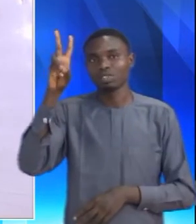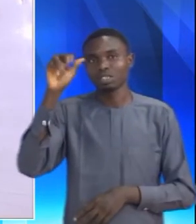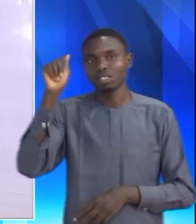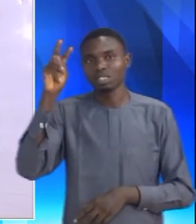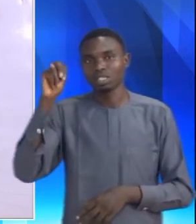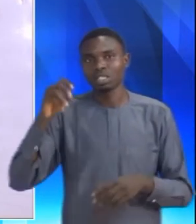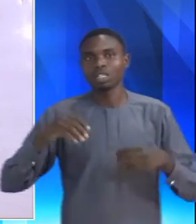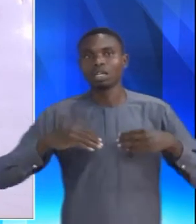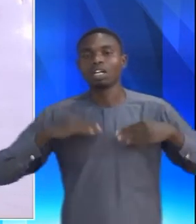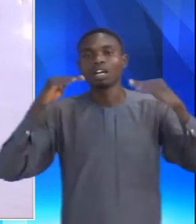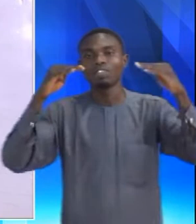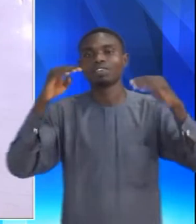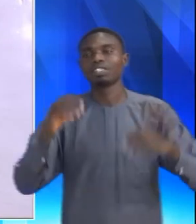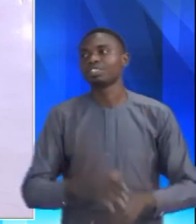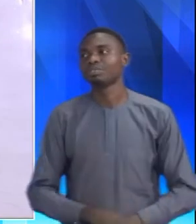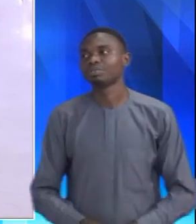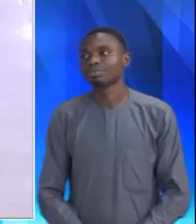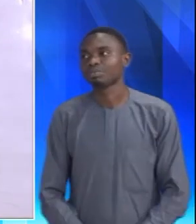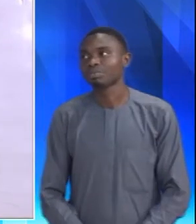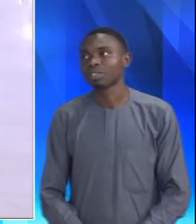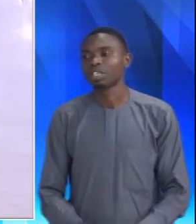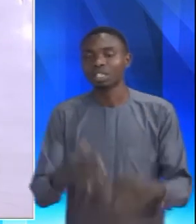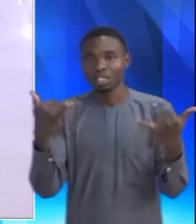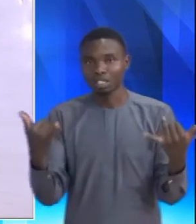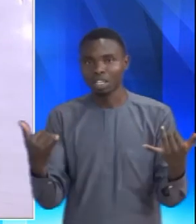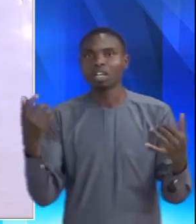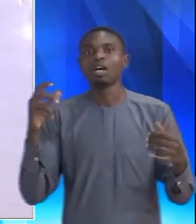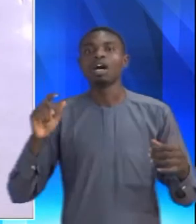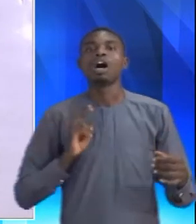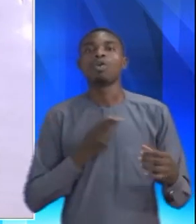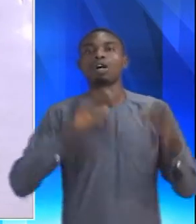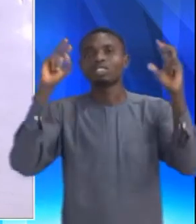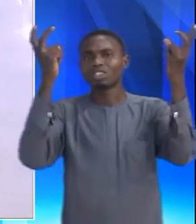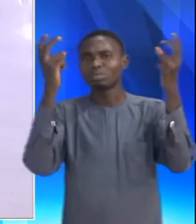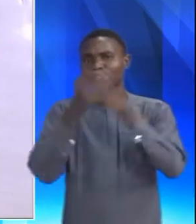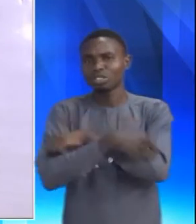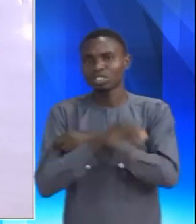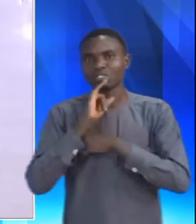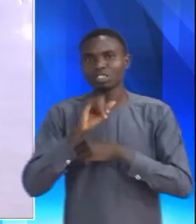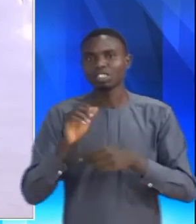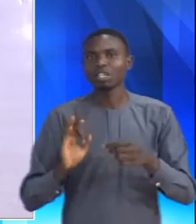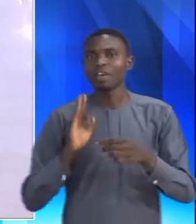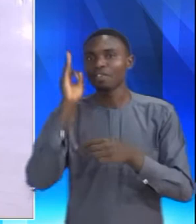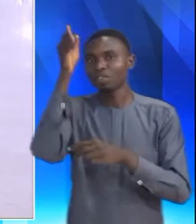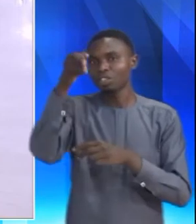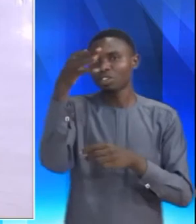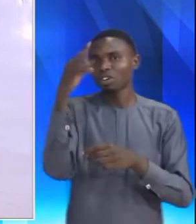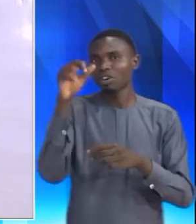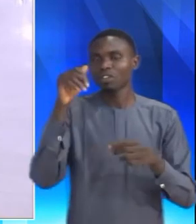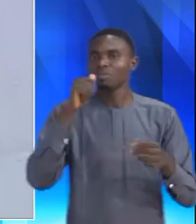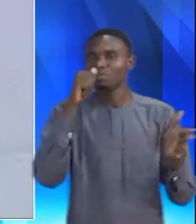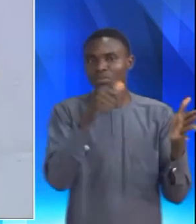to consider today is features of letter writing. And while I was on my way to this